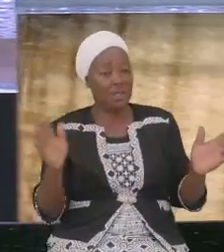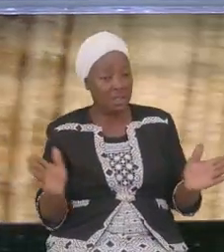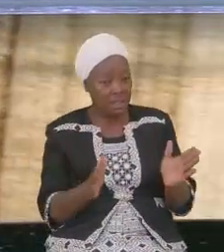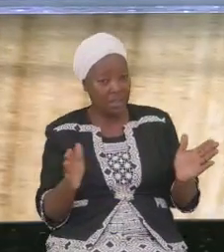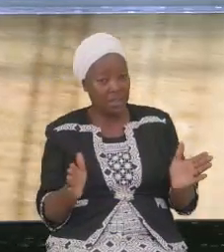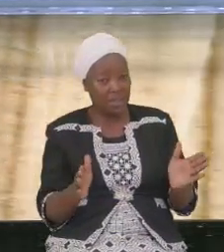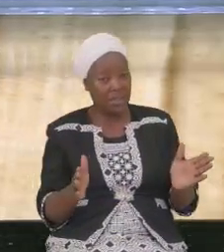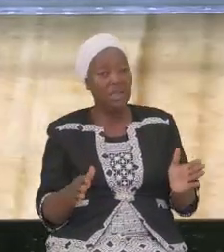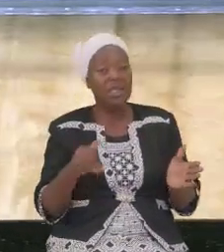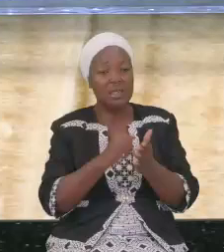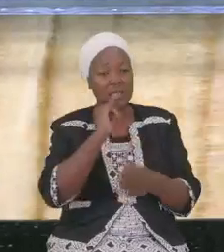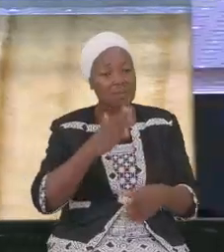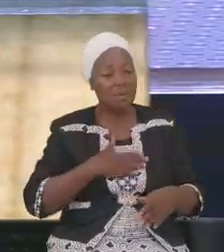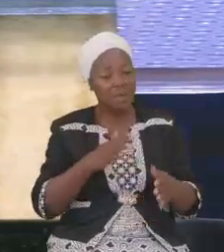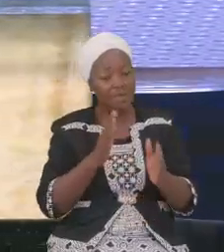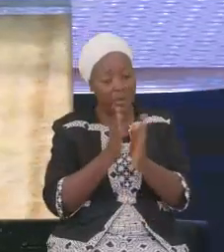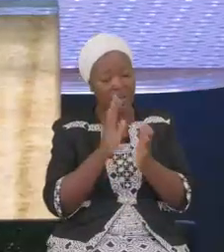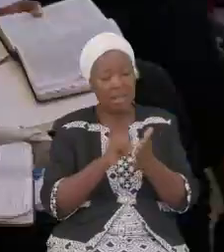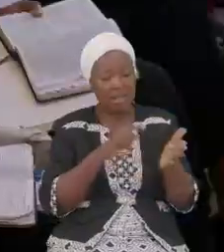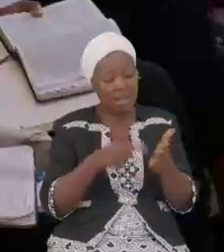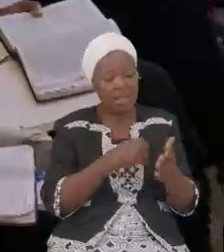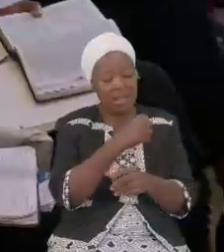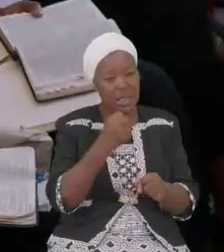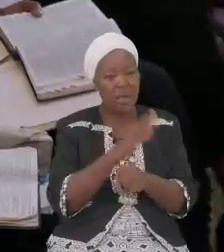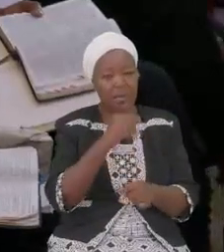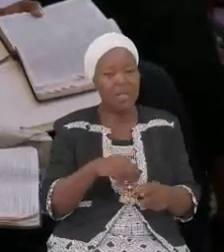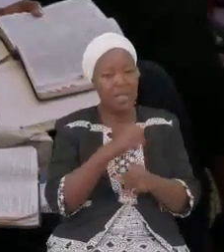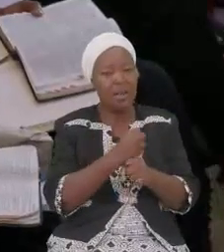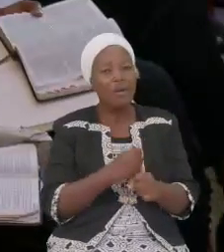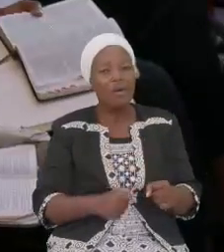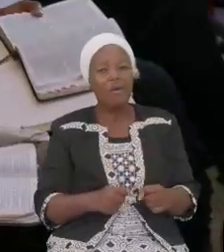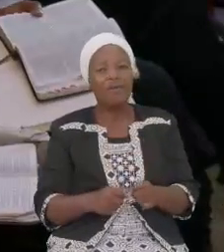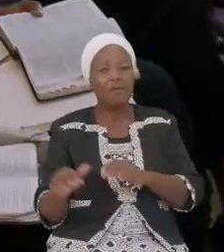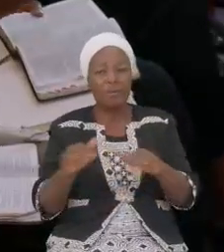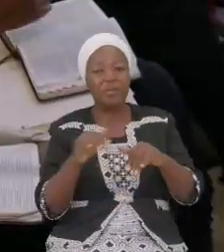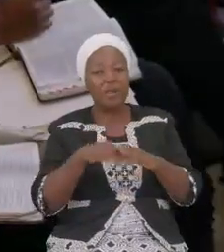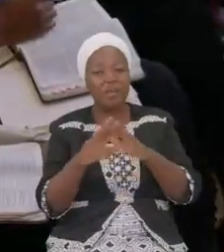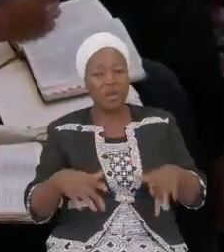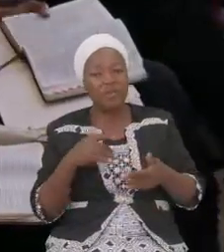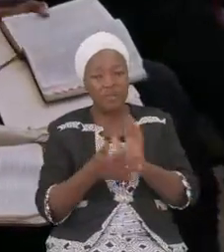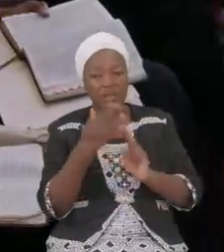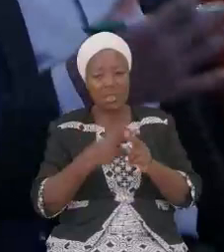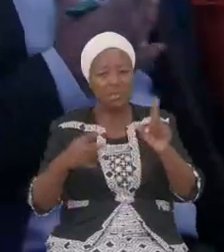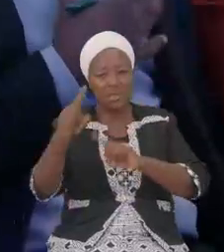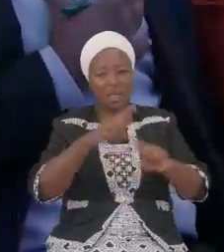of performance in your life, in Jesus' name. Performance in my life.